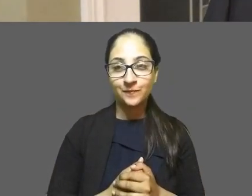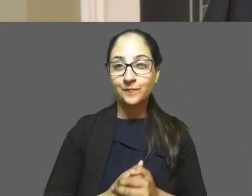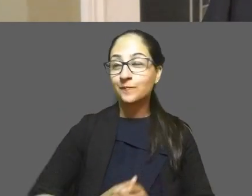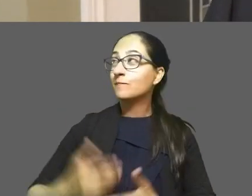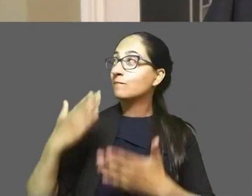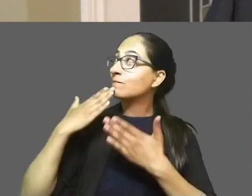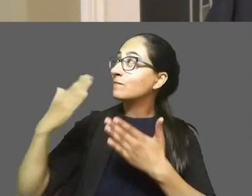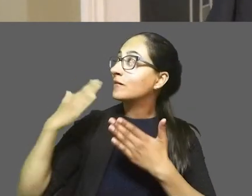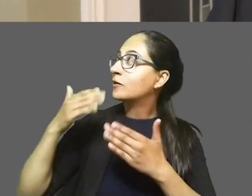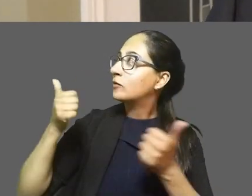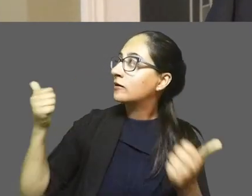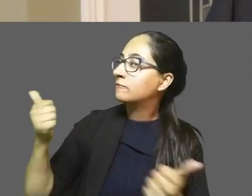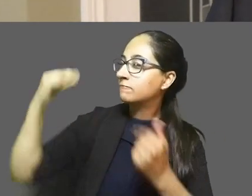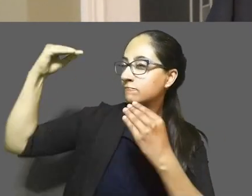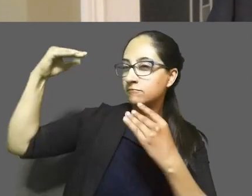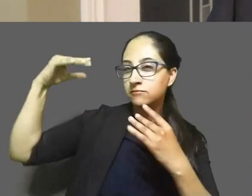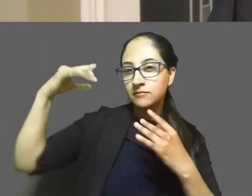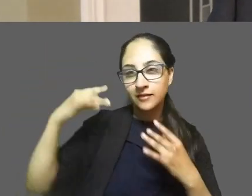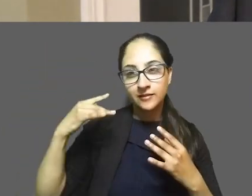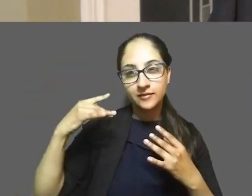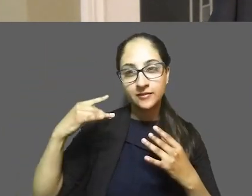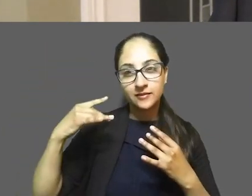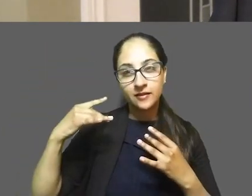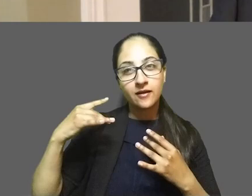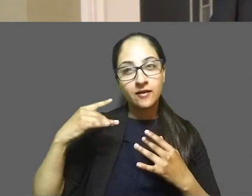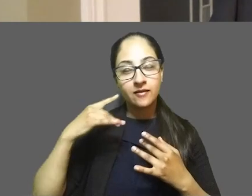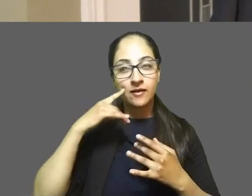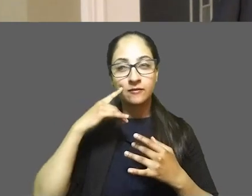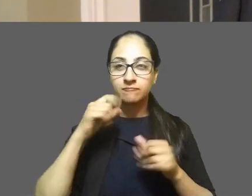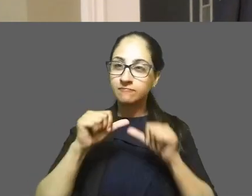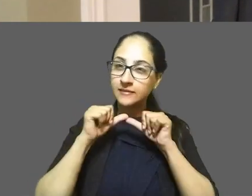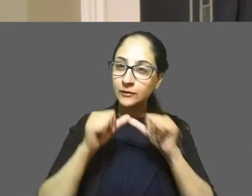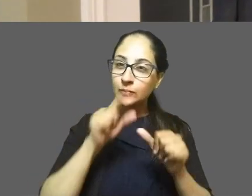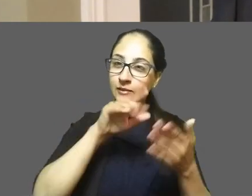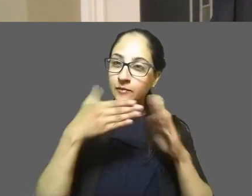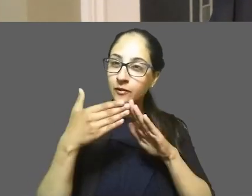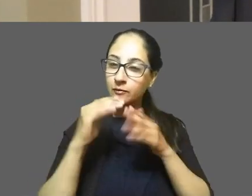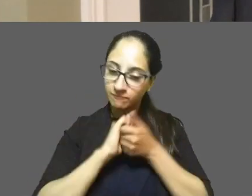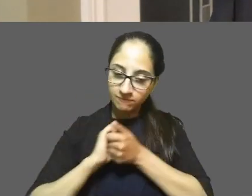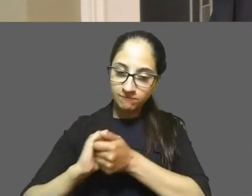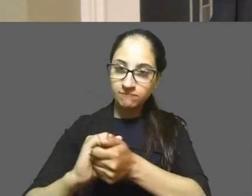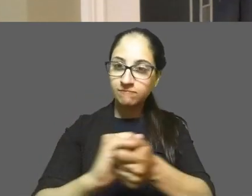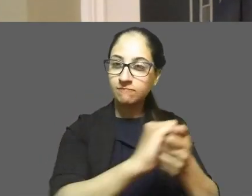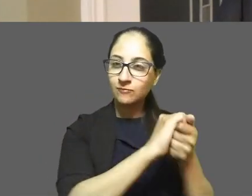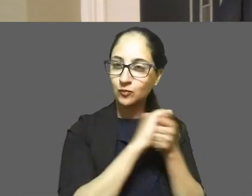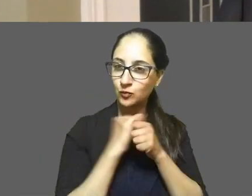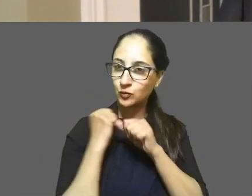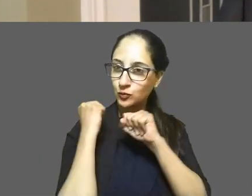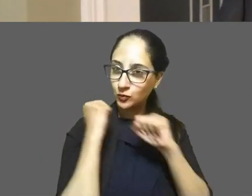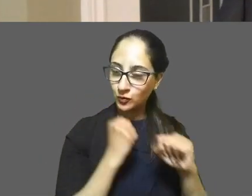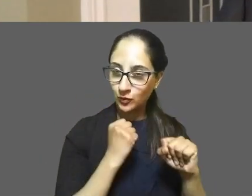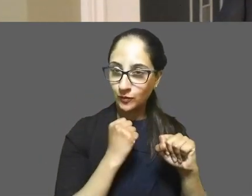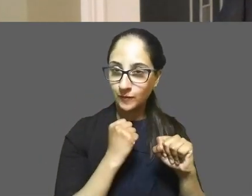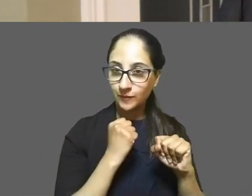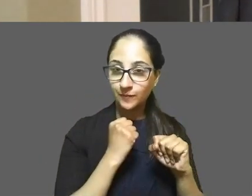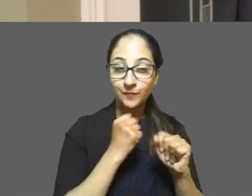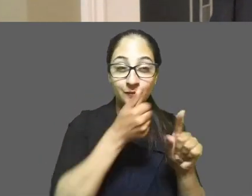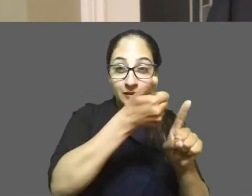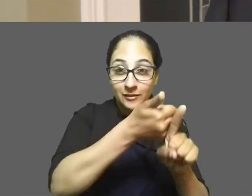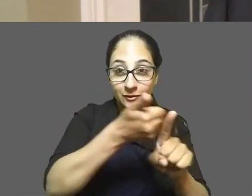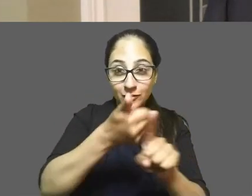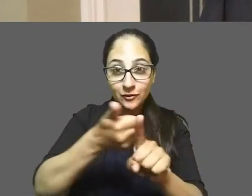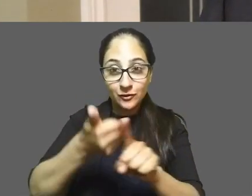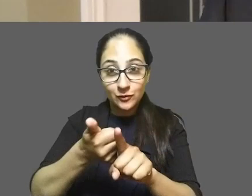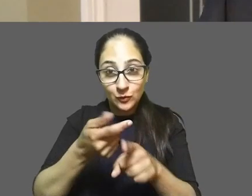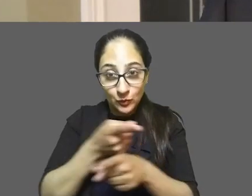we have in this wonderful community that's been able to keep us united and strong together. And to each